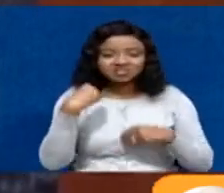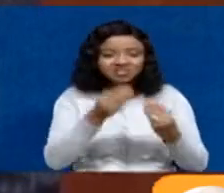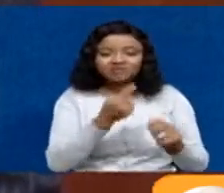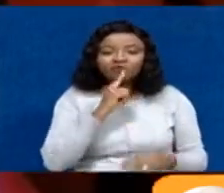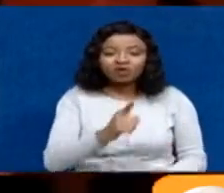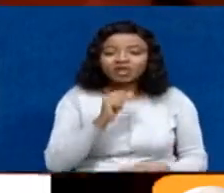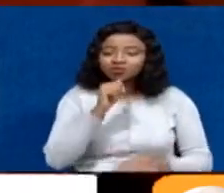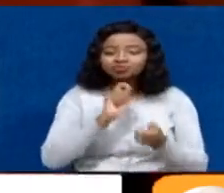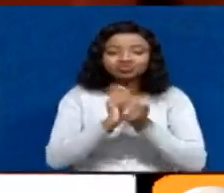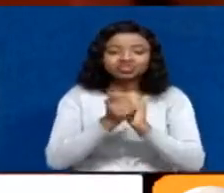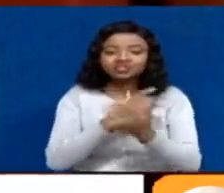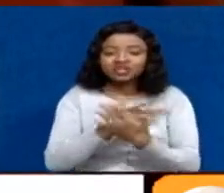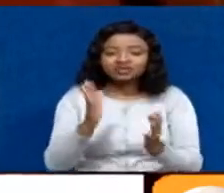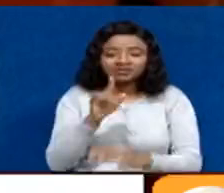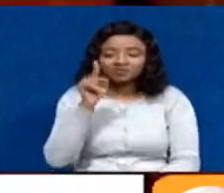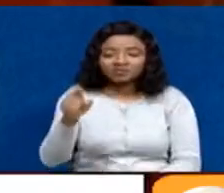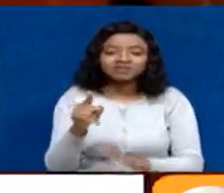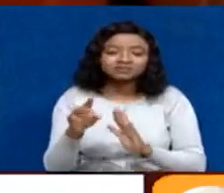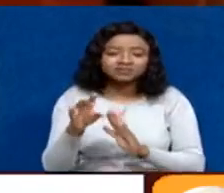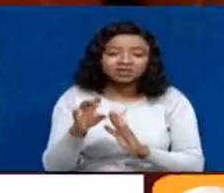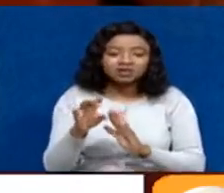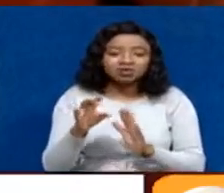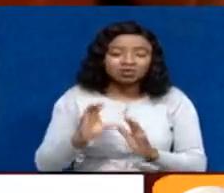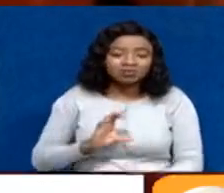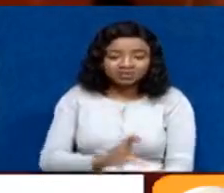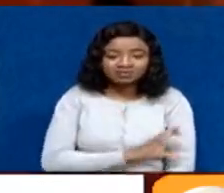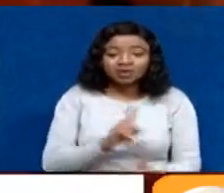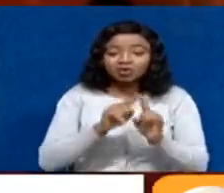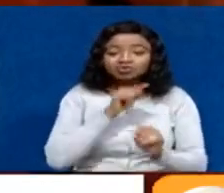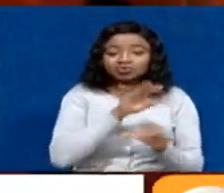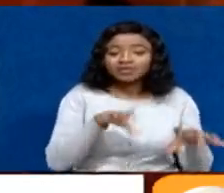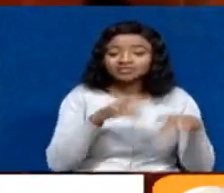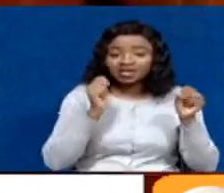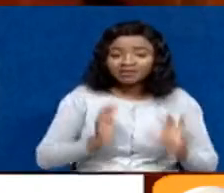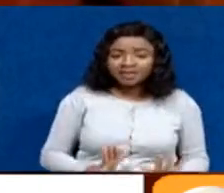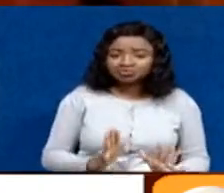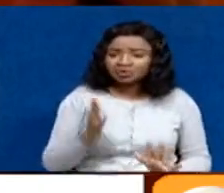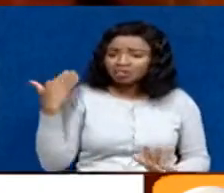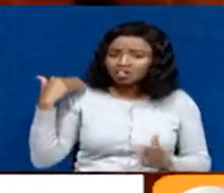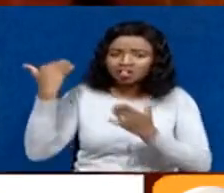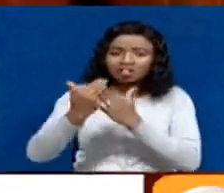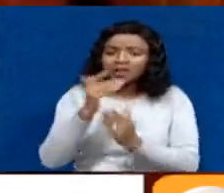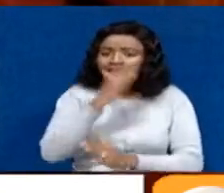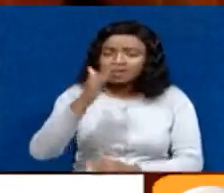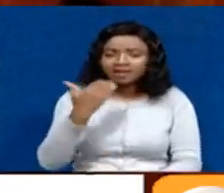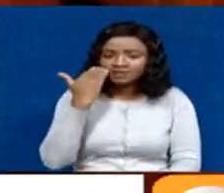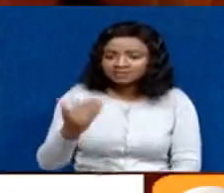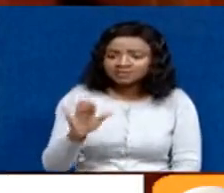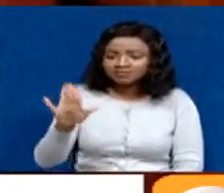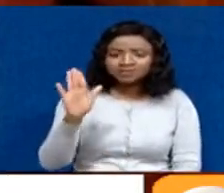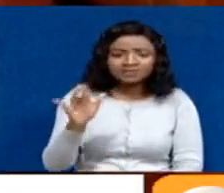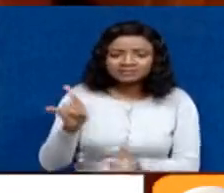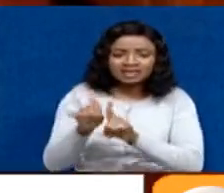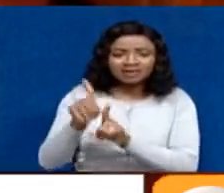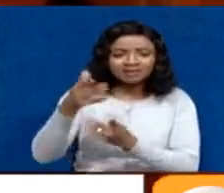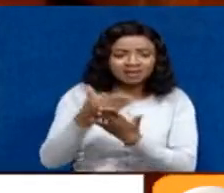touch anything. He was chairman of the legal committee during his tenure. No such report ever came to this house. It was